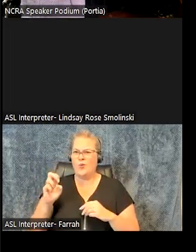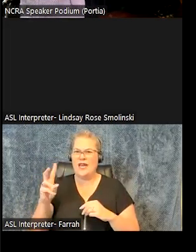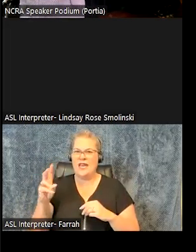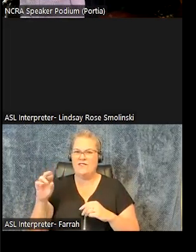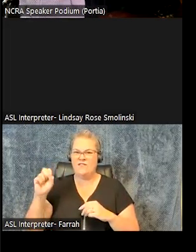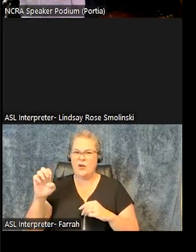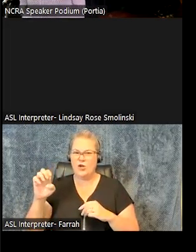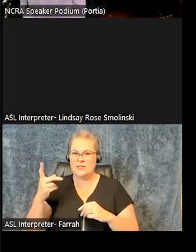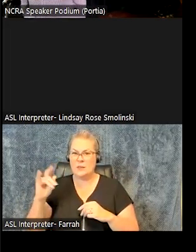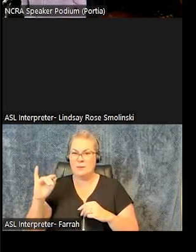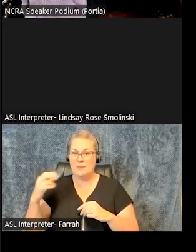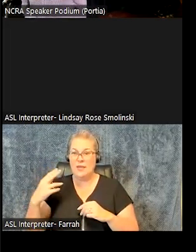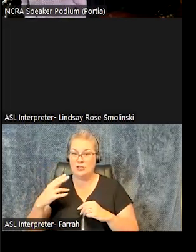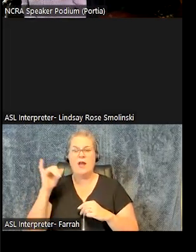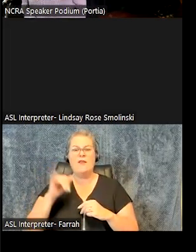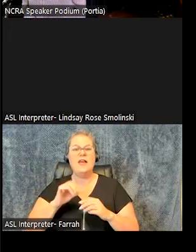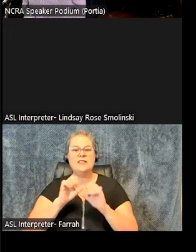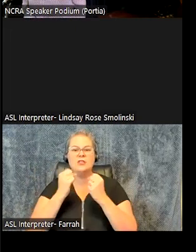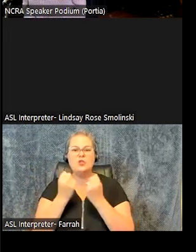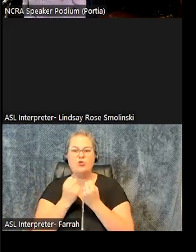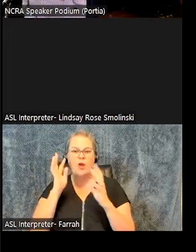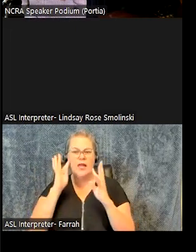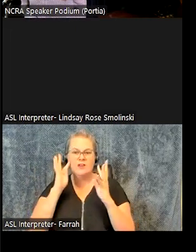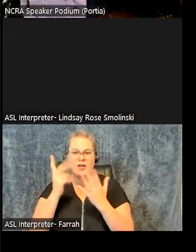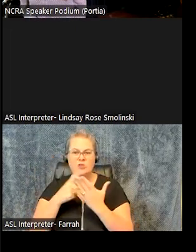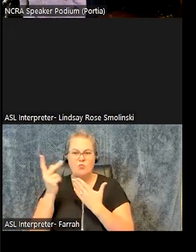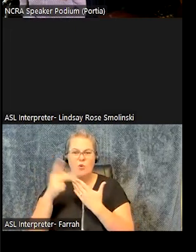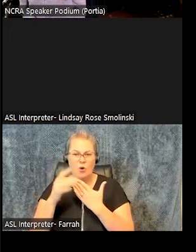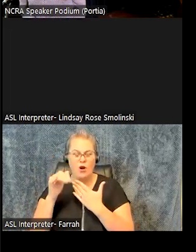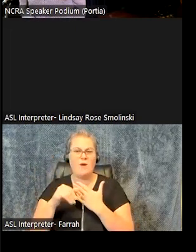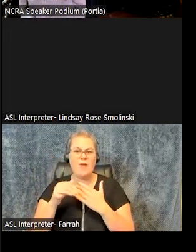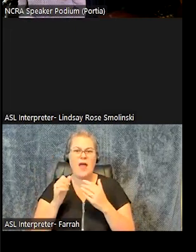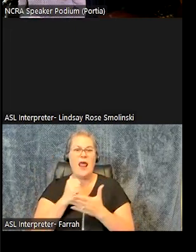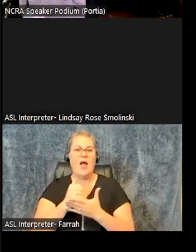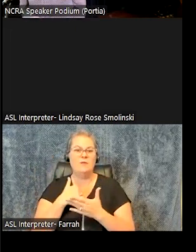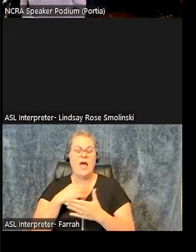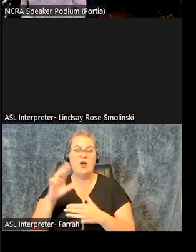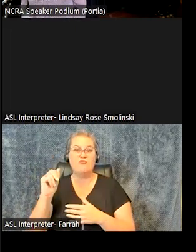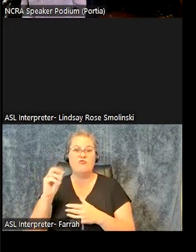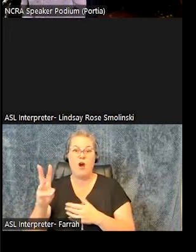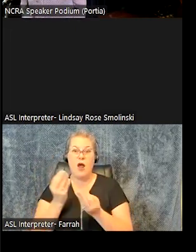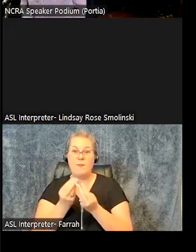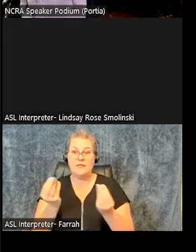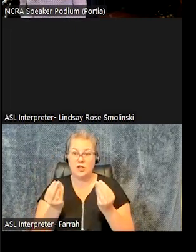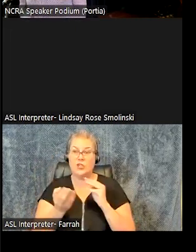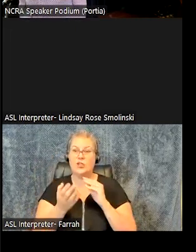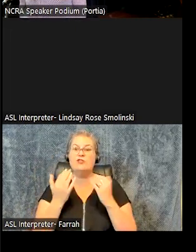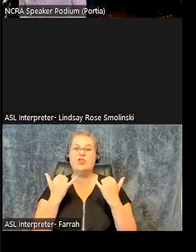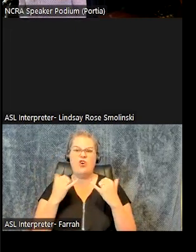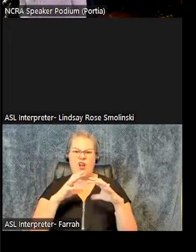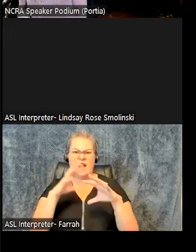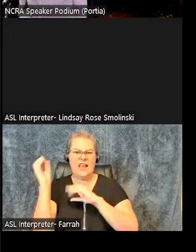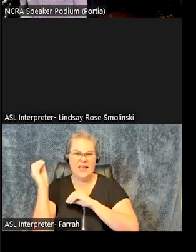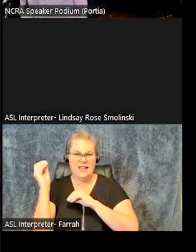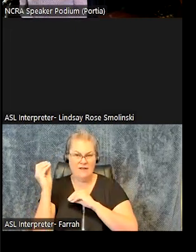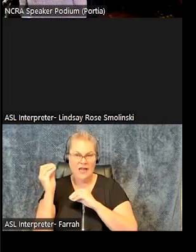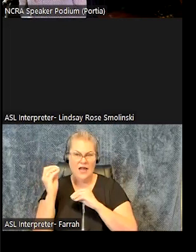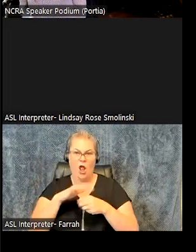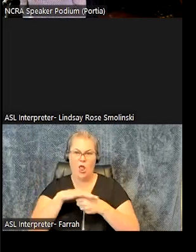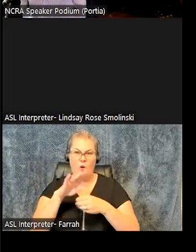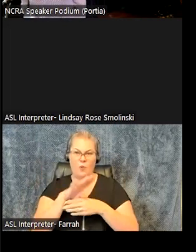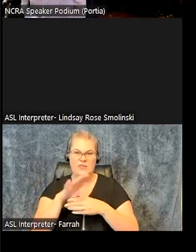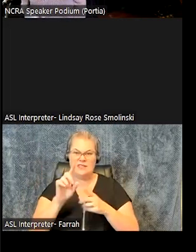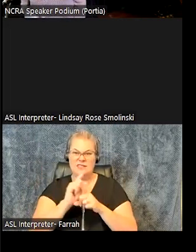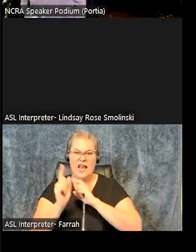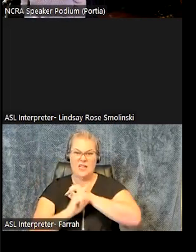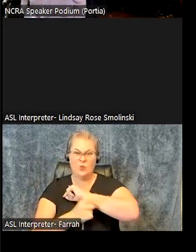is a social innovation program to help turn valuable raw materials currently leaving local businesses as waste into